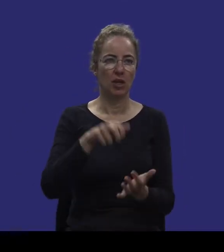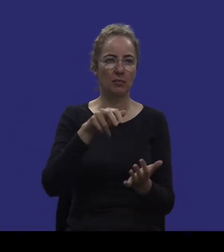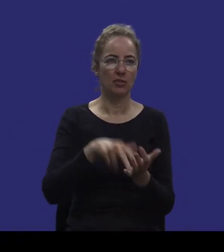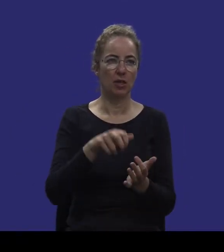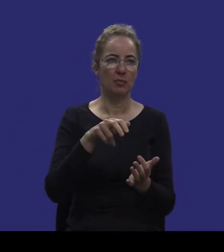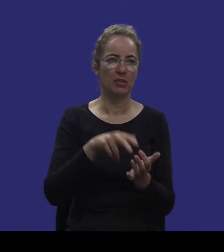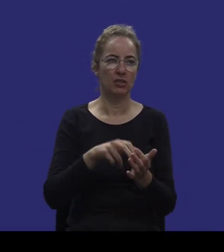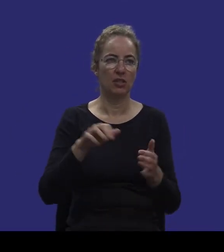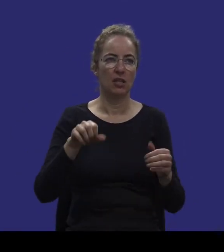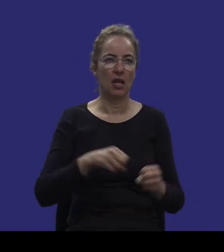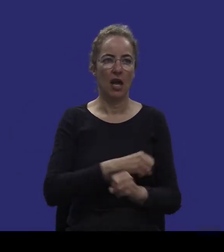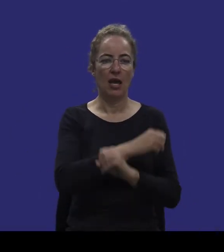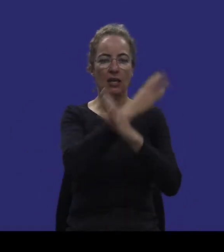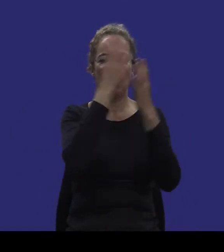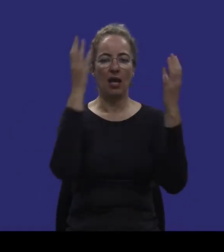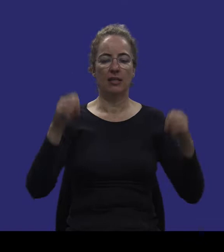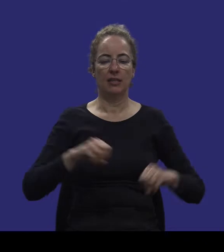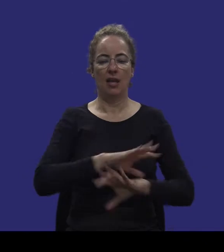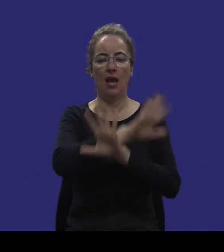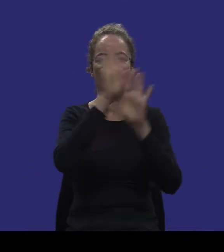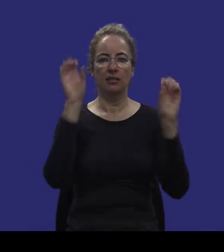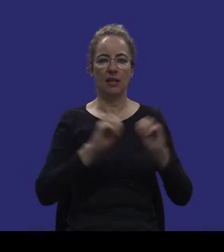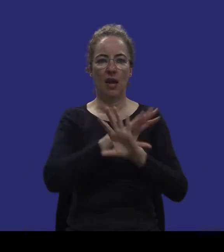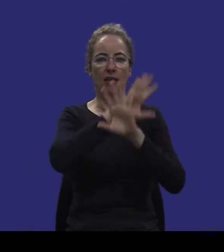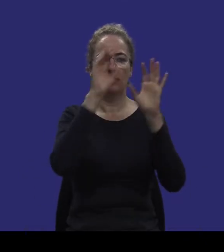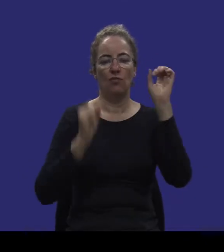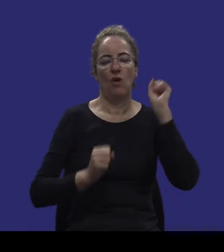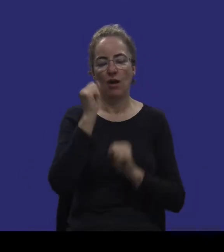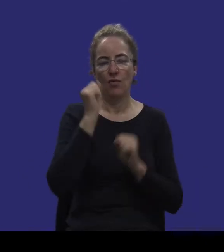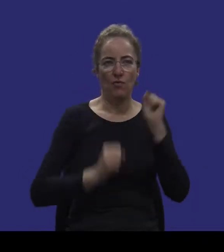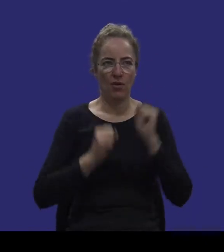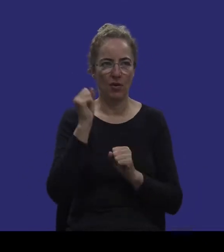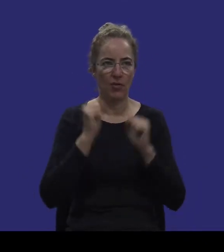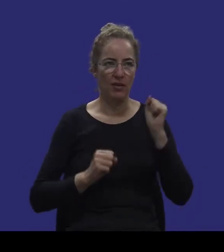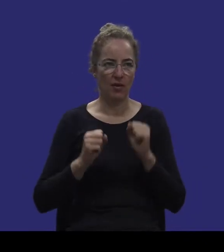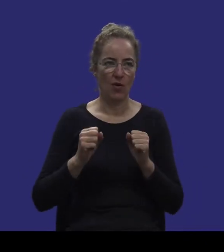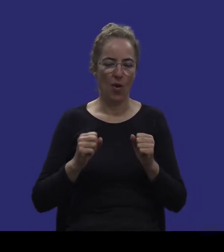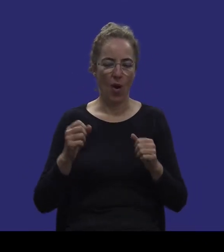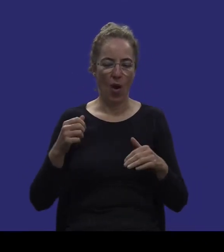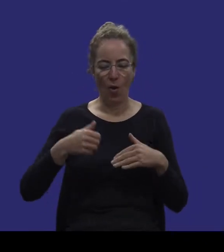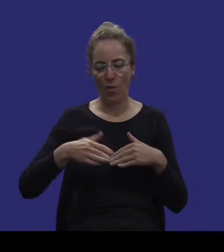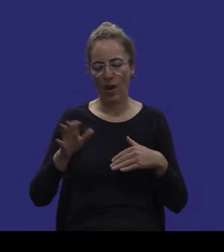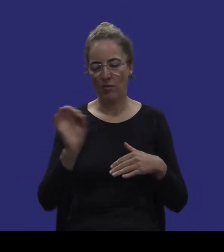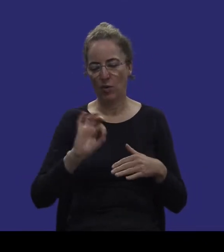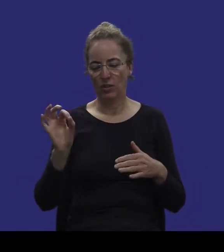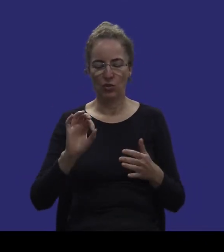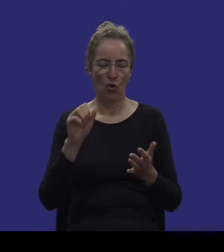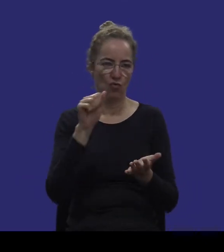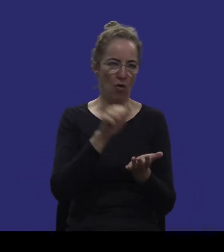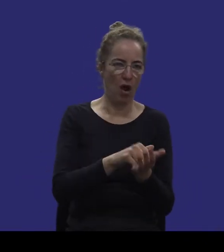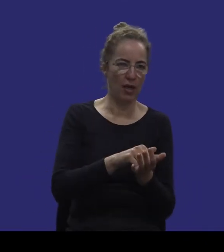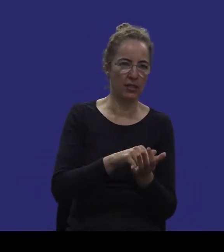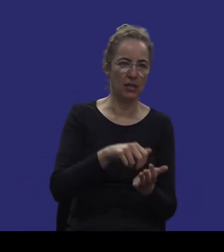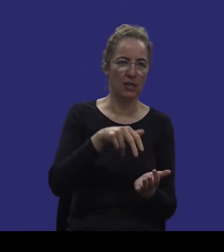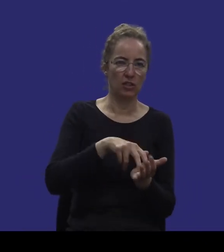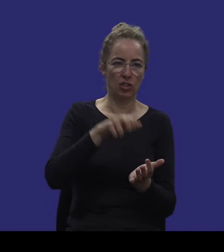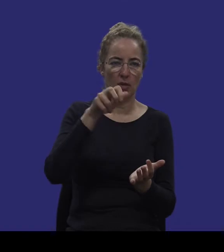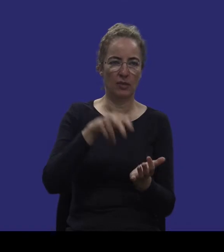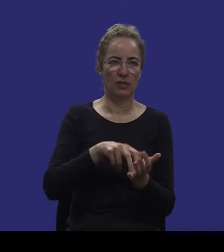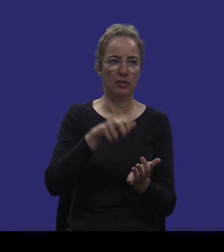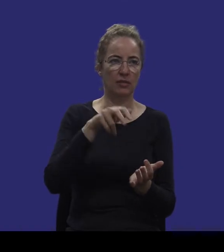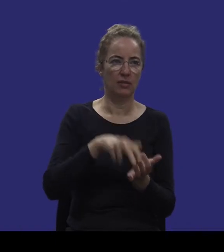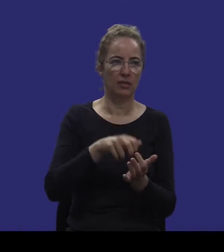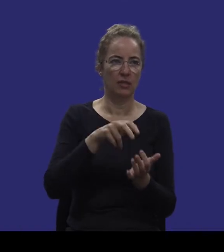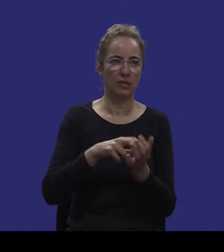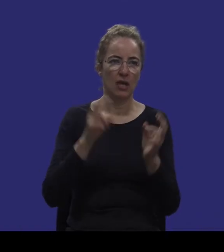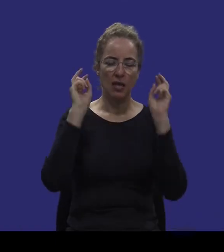Jump, jump, jump into the light, light, light. Run, run, run away from what's not right. Jump, jump, jump